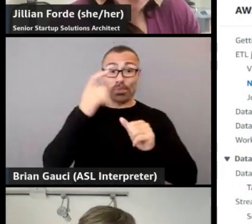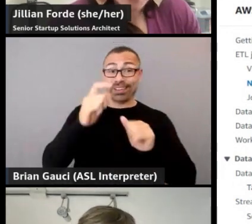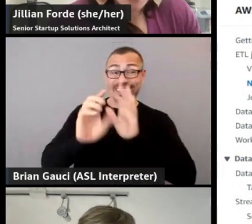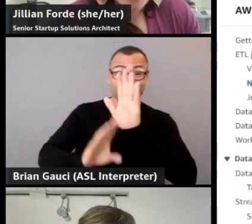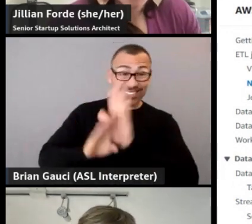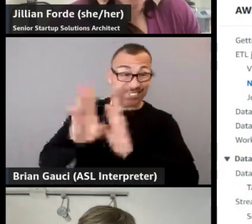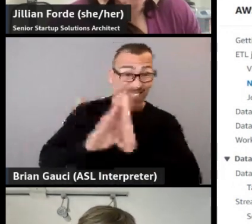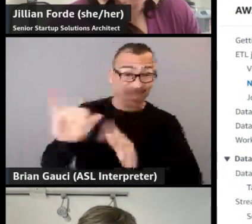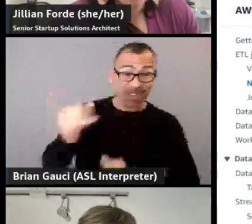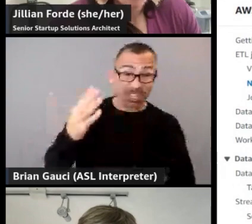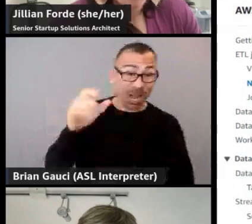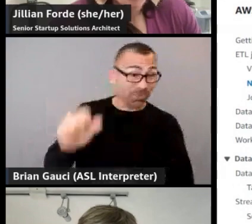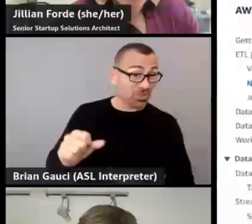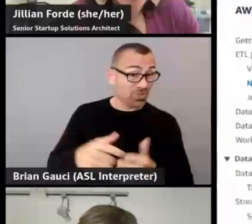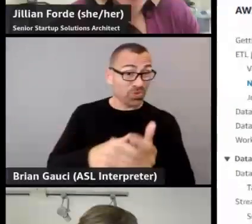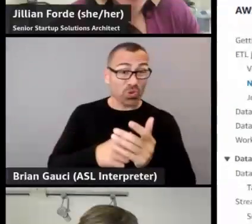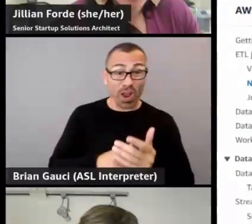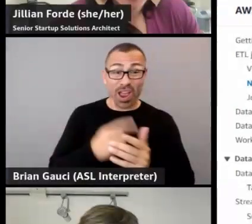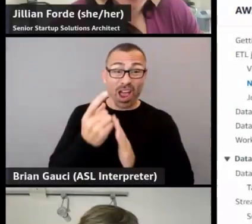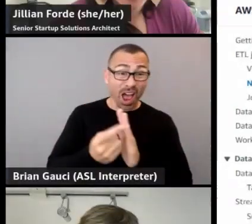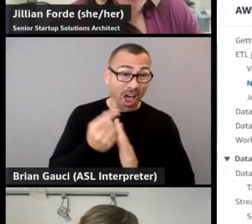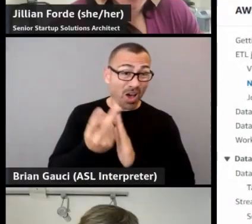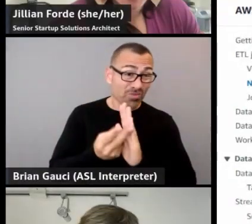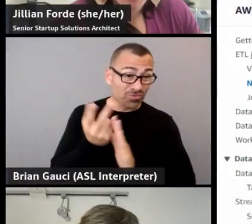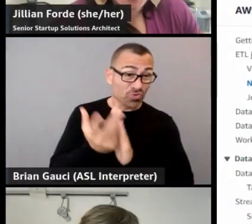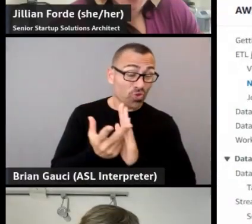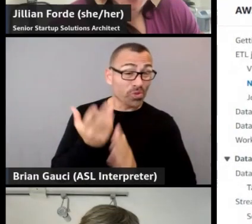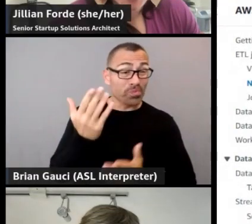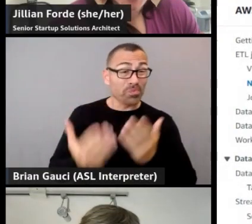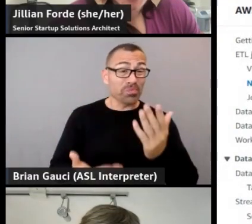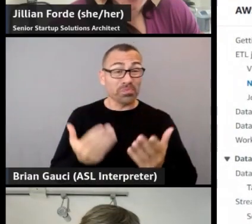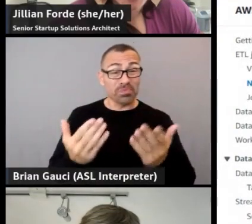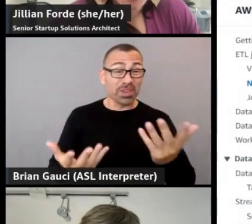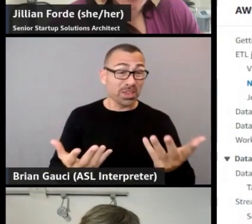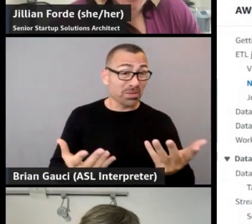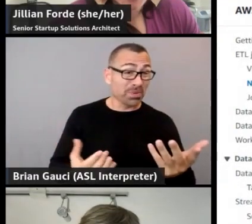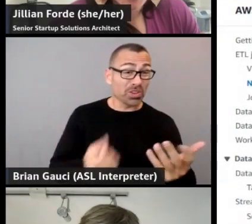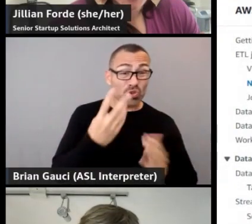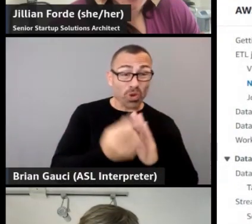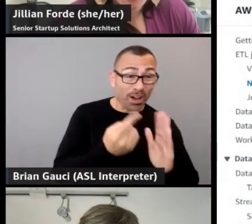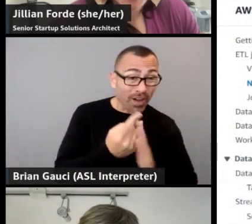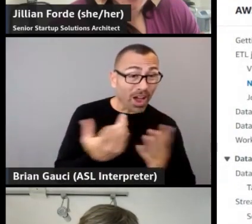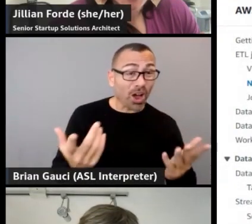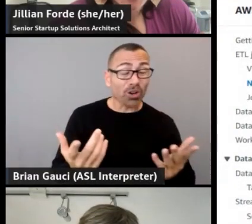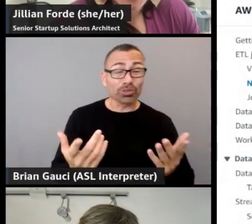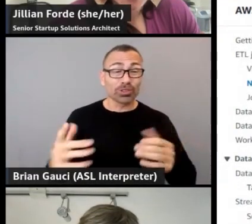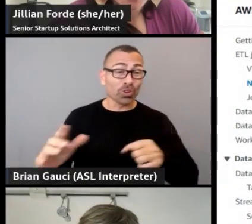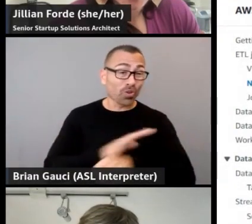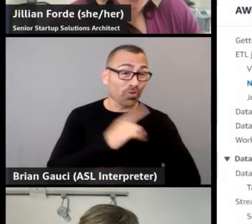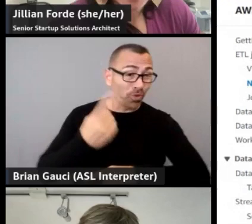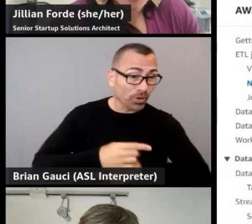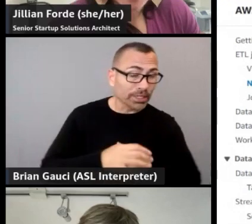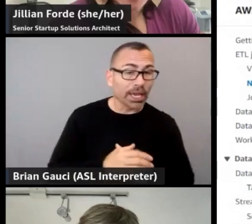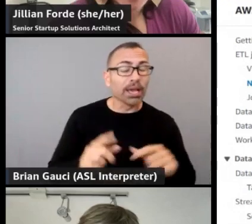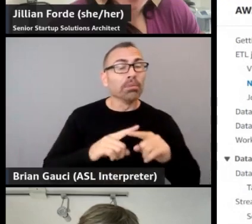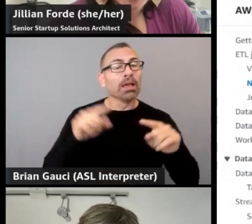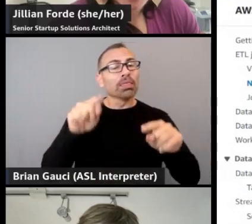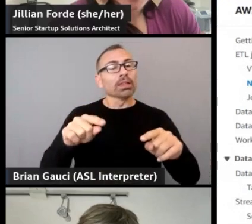few hours, half a day, maybe a day. And this notebook, you can actually keep editing code, writing code,